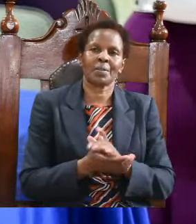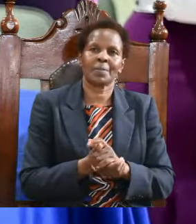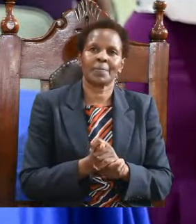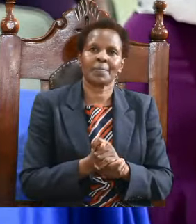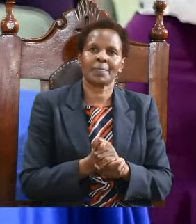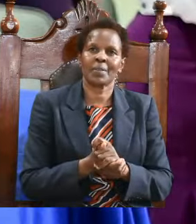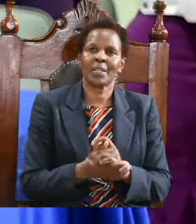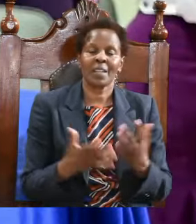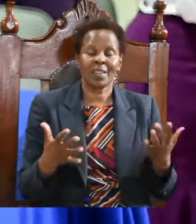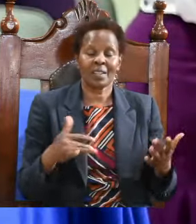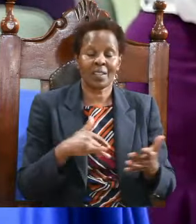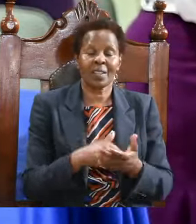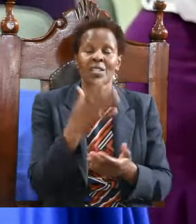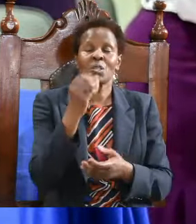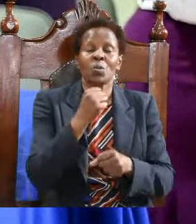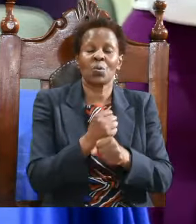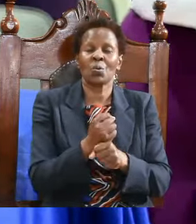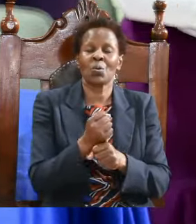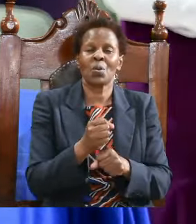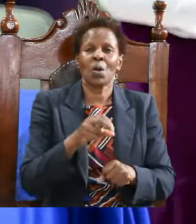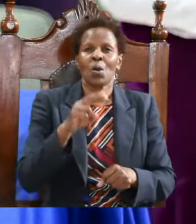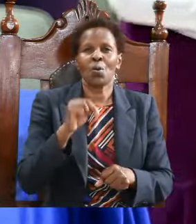The things you do, no man can do.